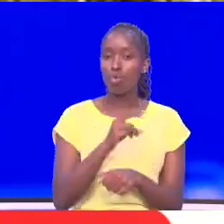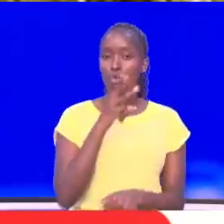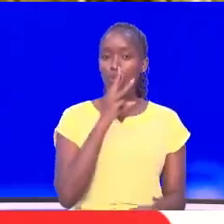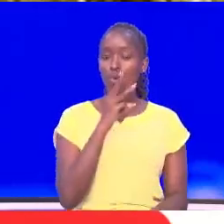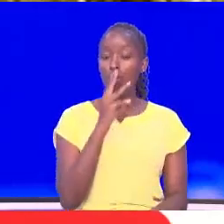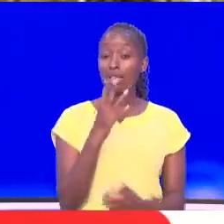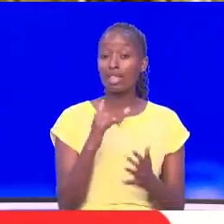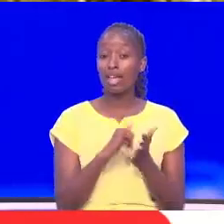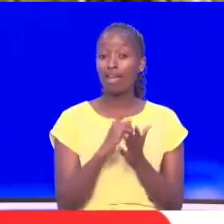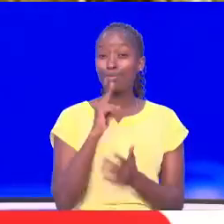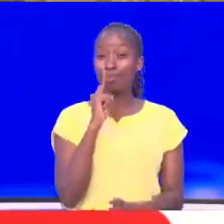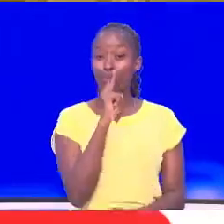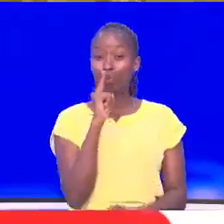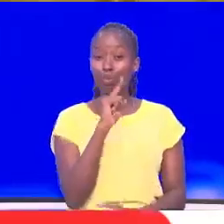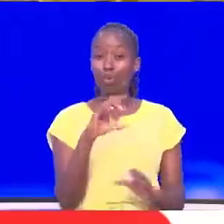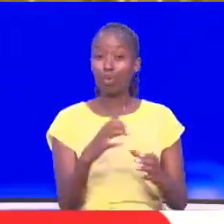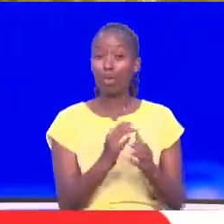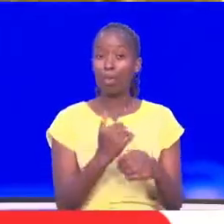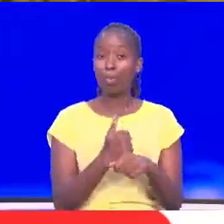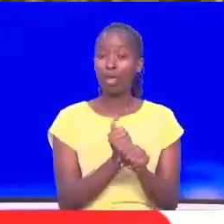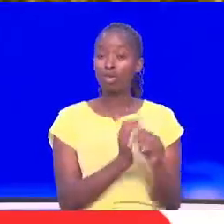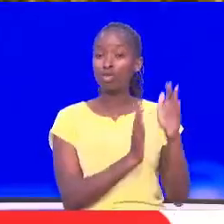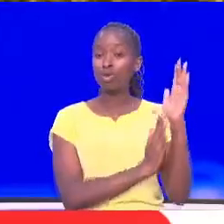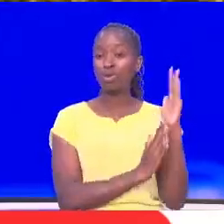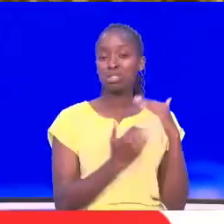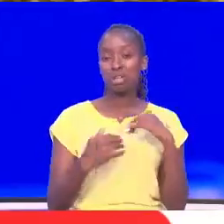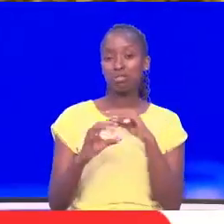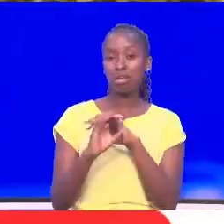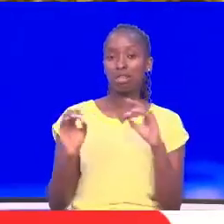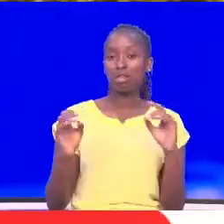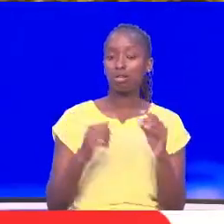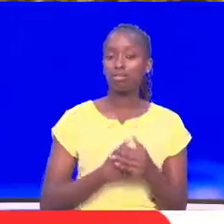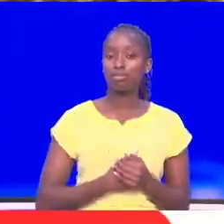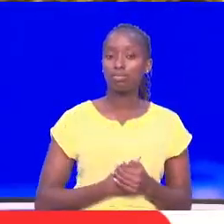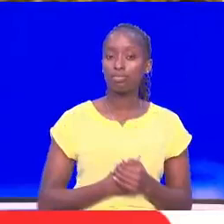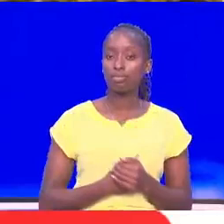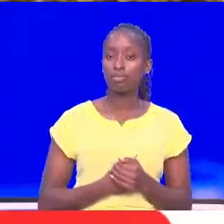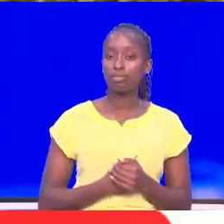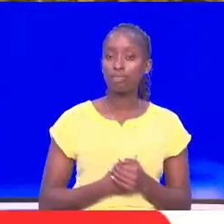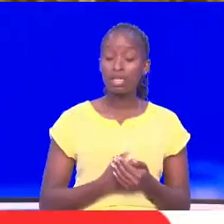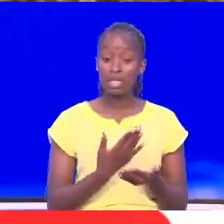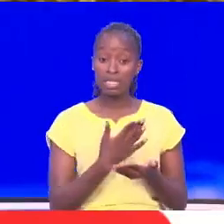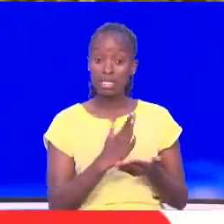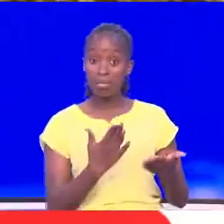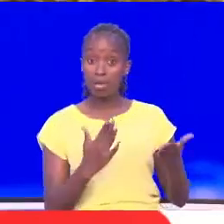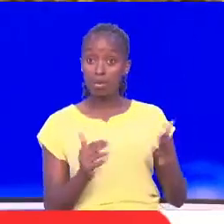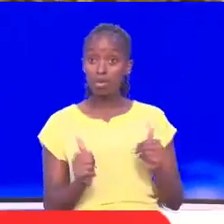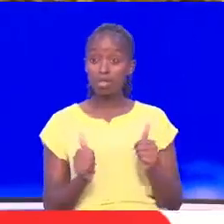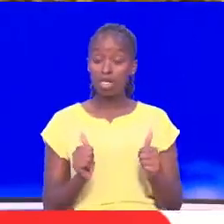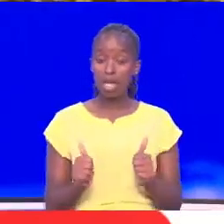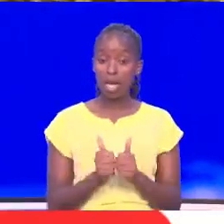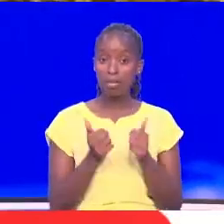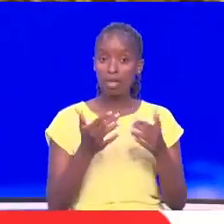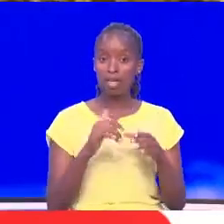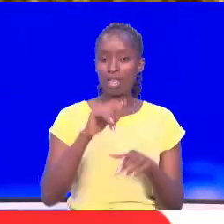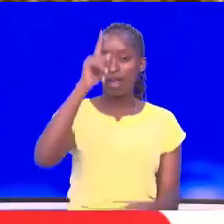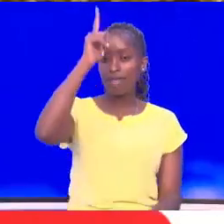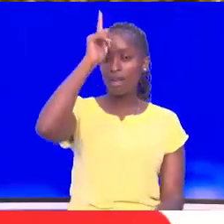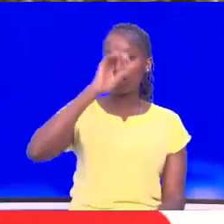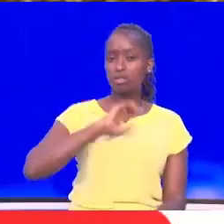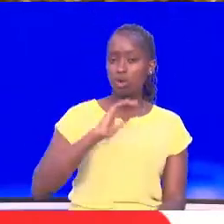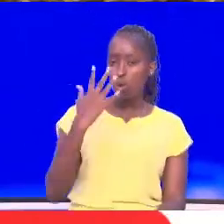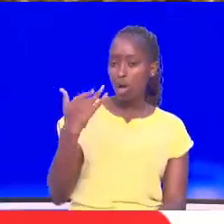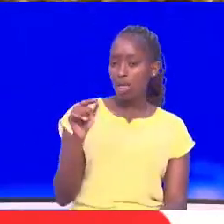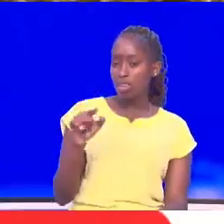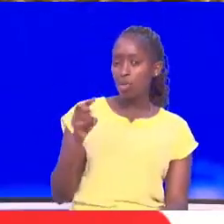community and causing a lot of insecurity. There is some diseases that are occur in these our villages because this water